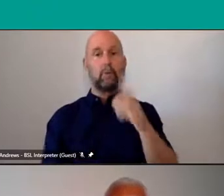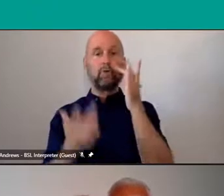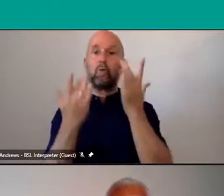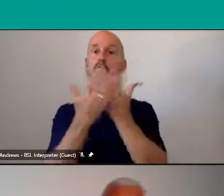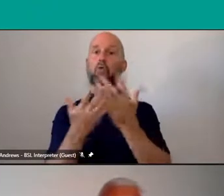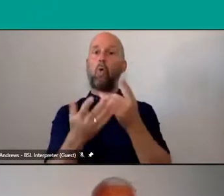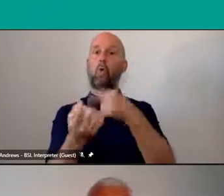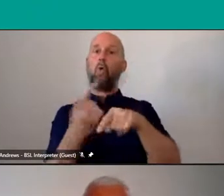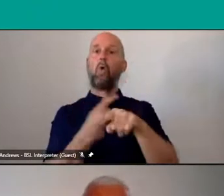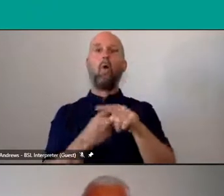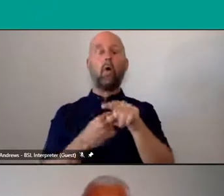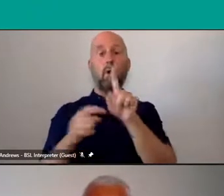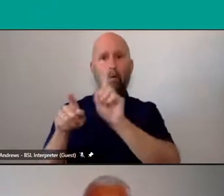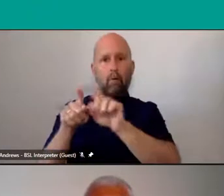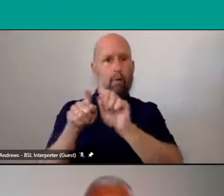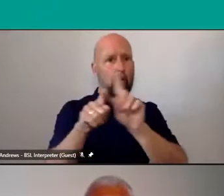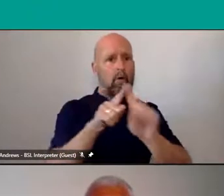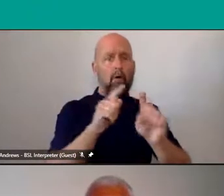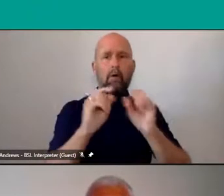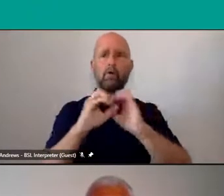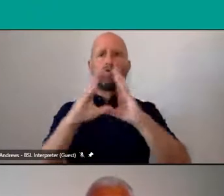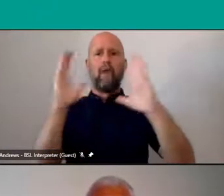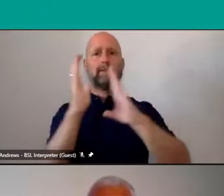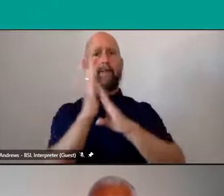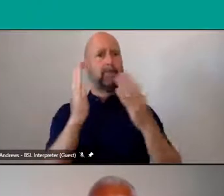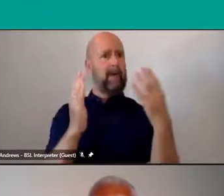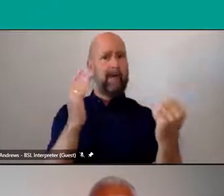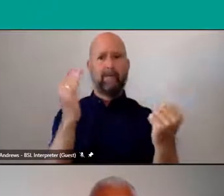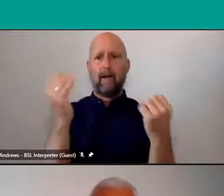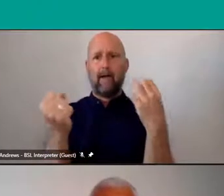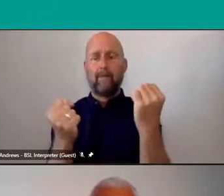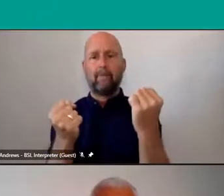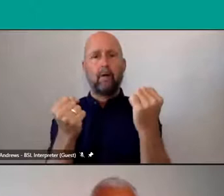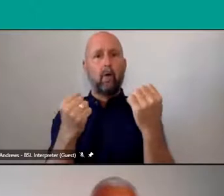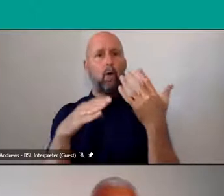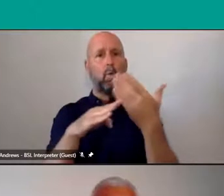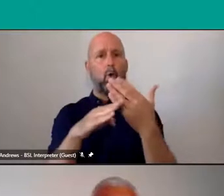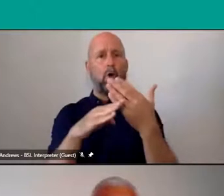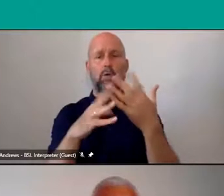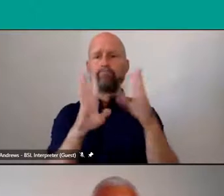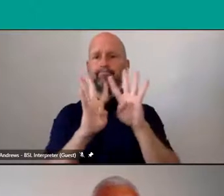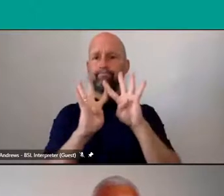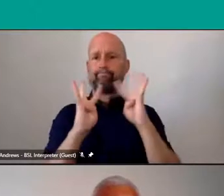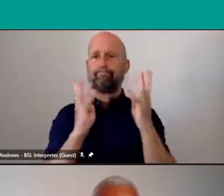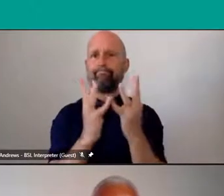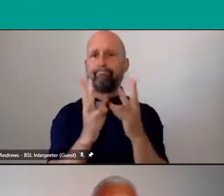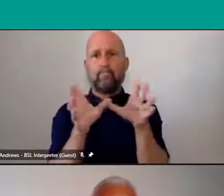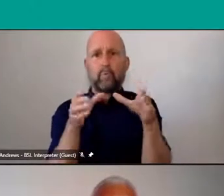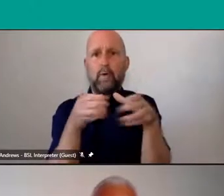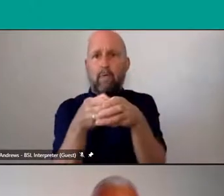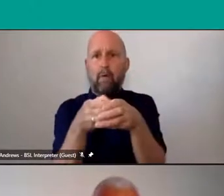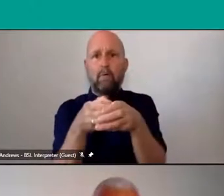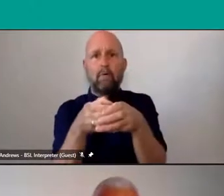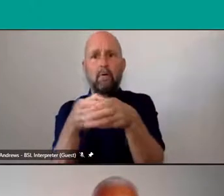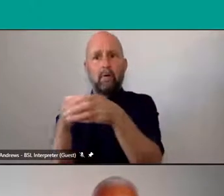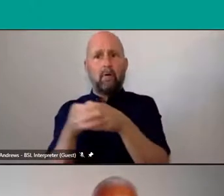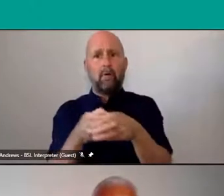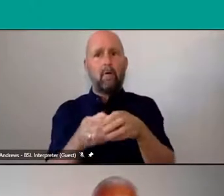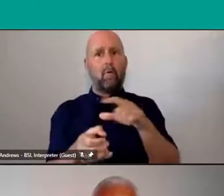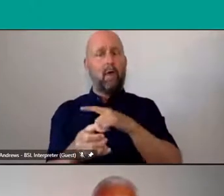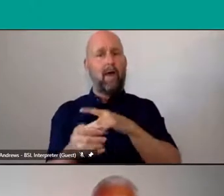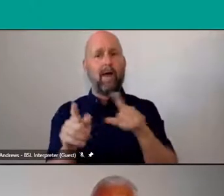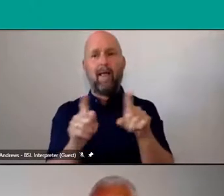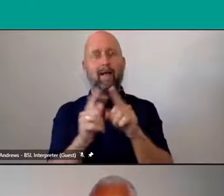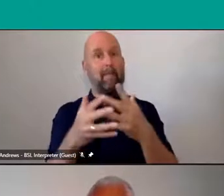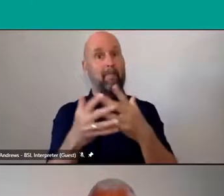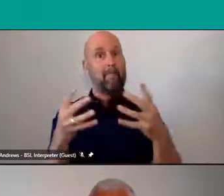those elements within Greater Manchester join arms in this huge, huge